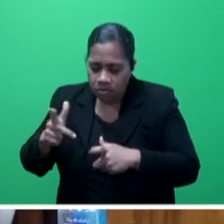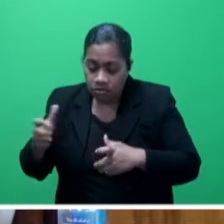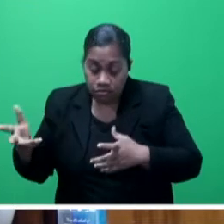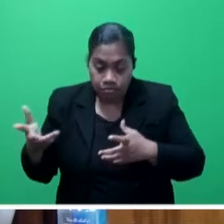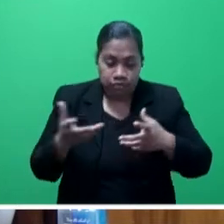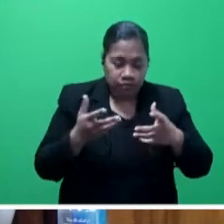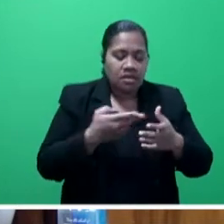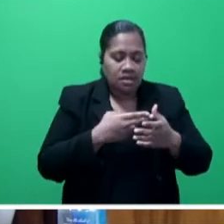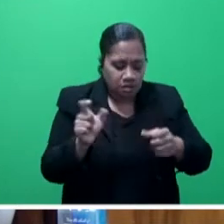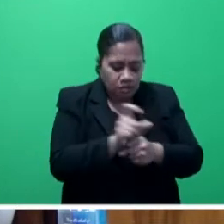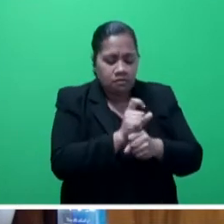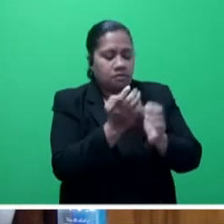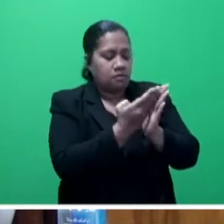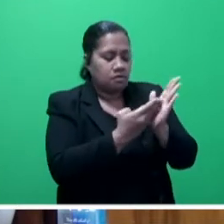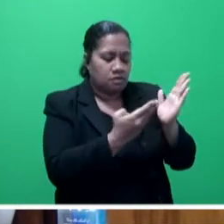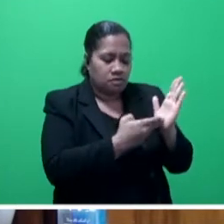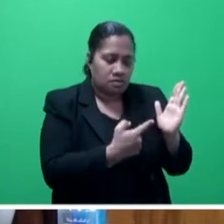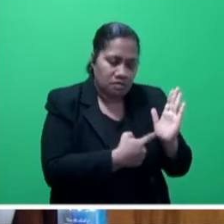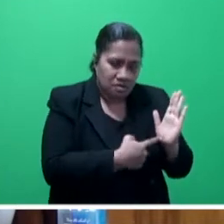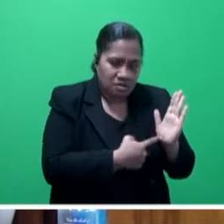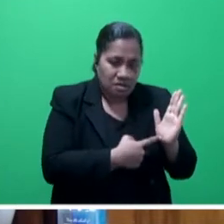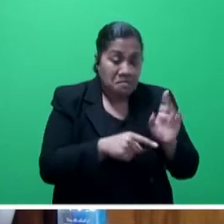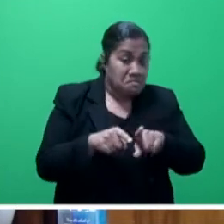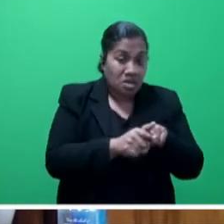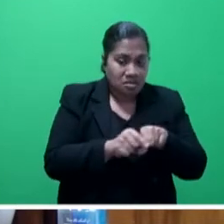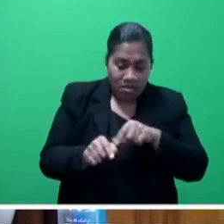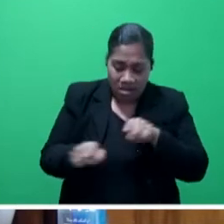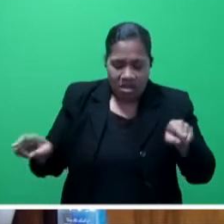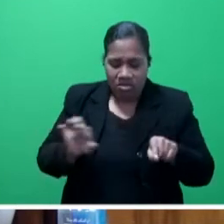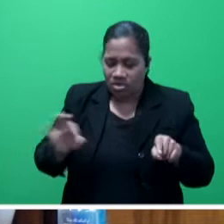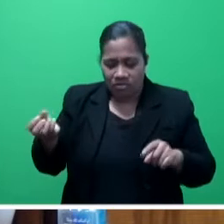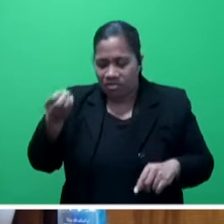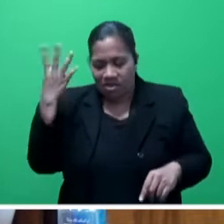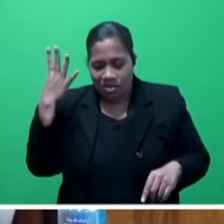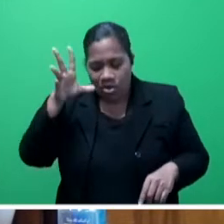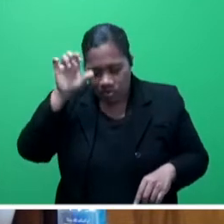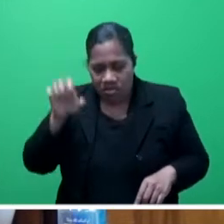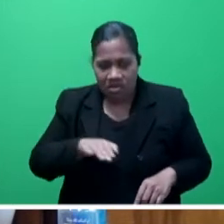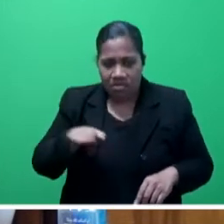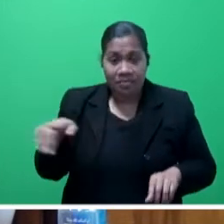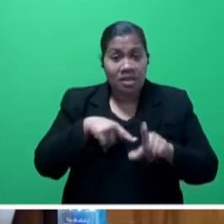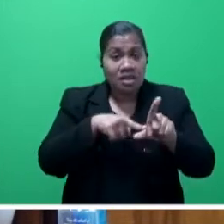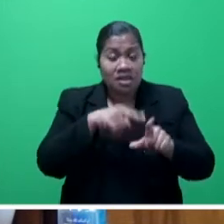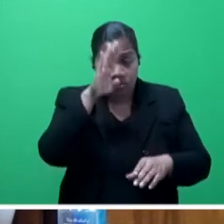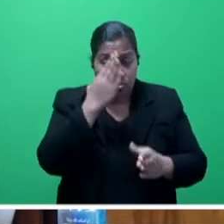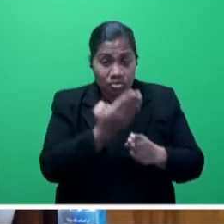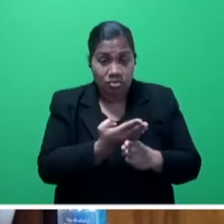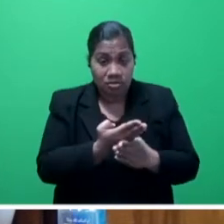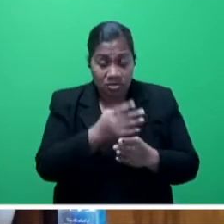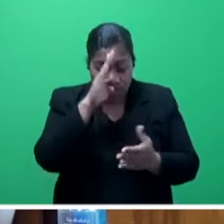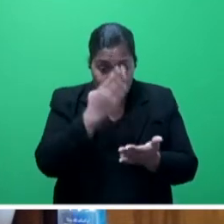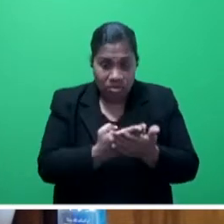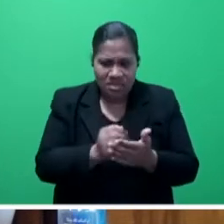rural maritime areas, that they are not forgotten. The young students, their dreams are not affected, and elderly